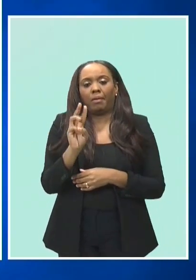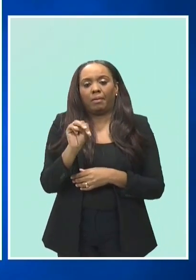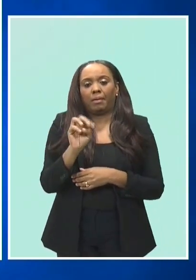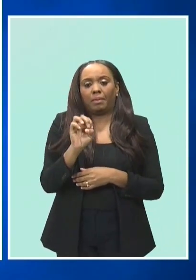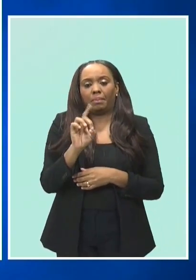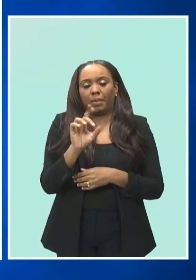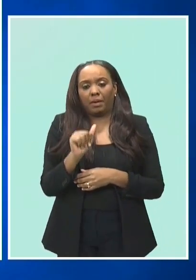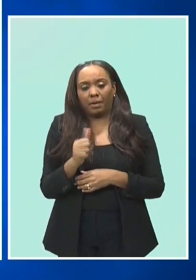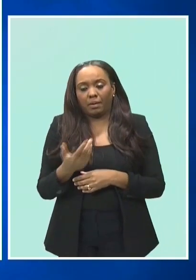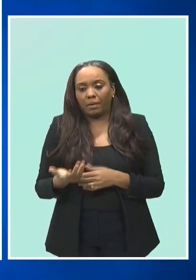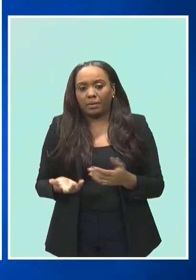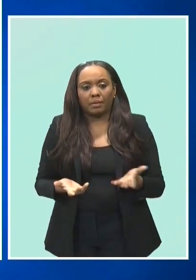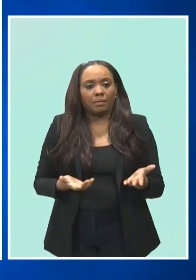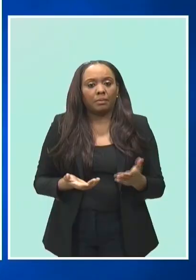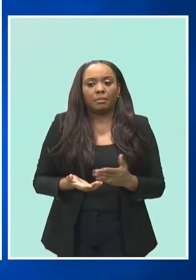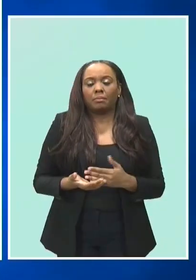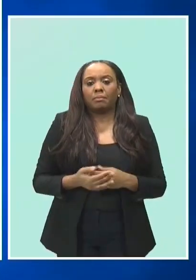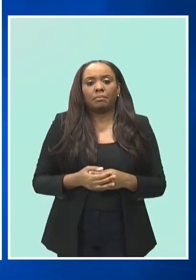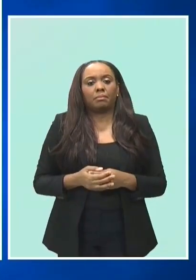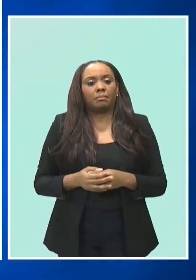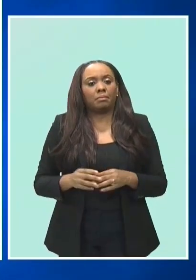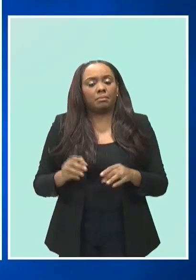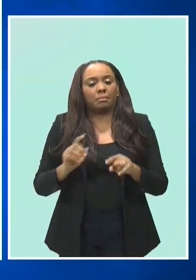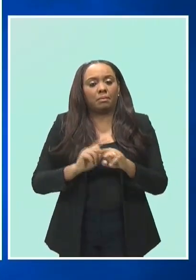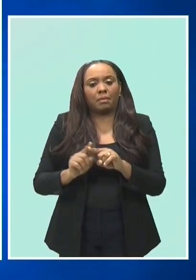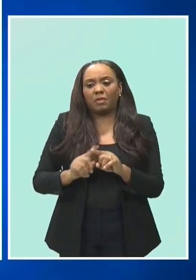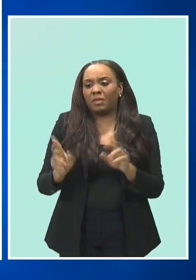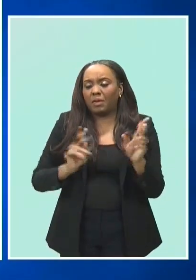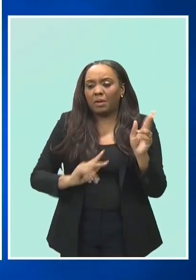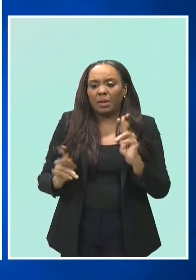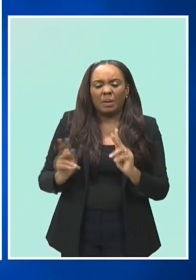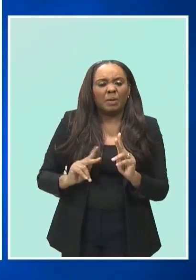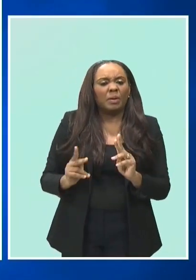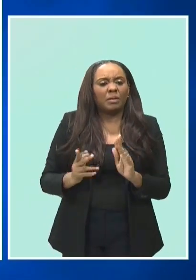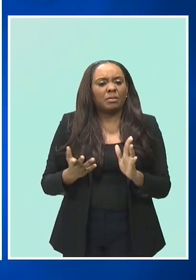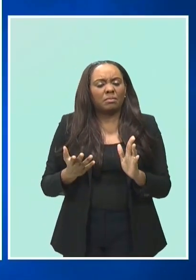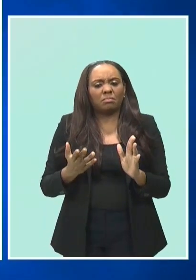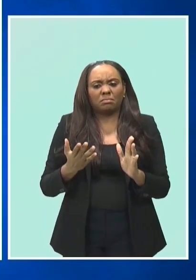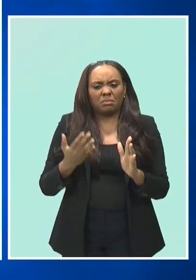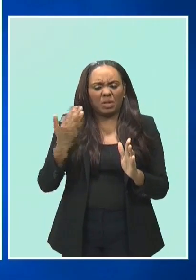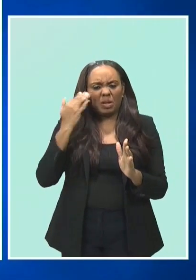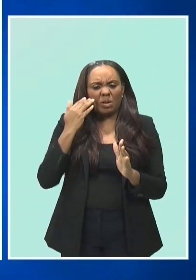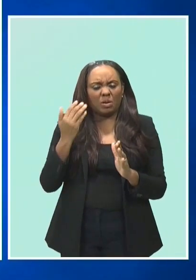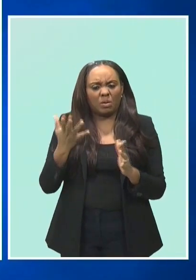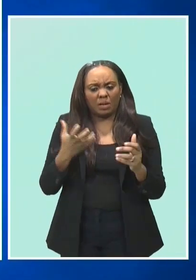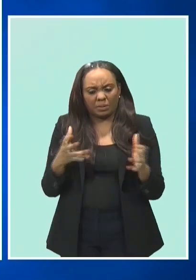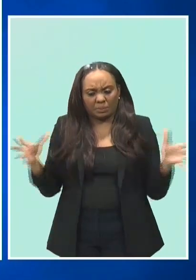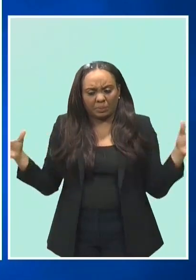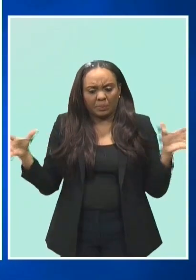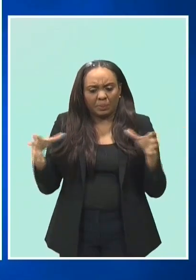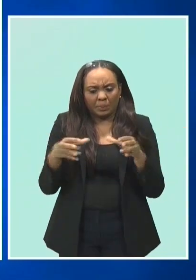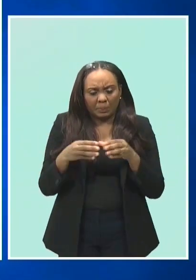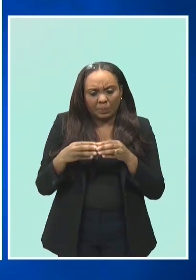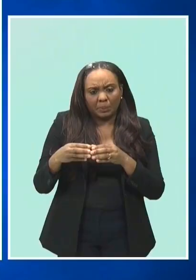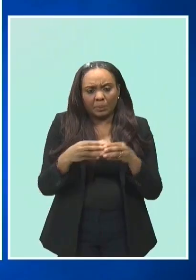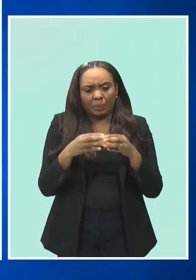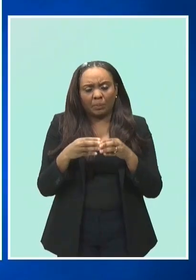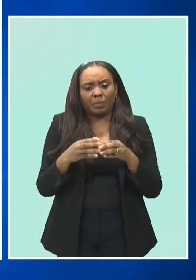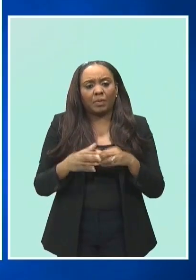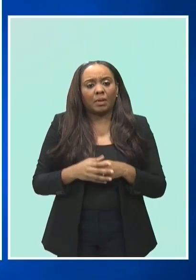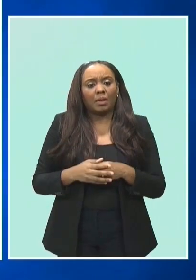Barbados, unprecedented, people who compete with each other, coming together in this great cause, the entertainers